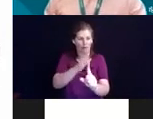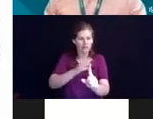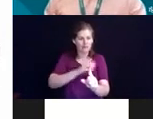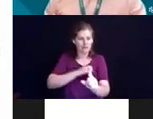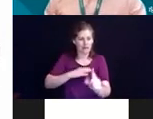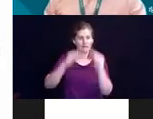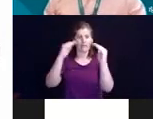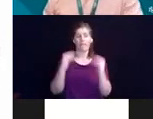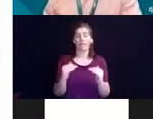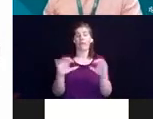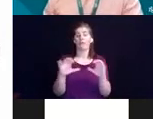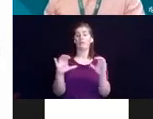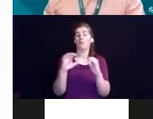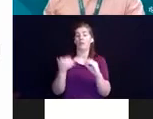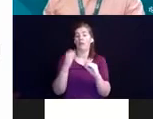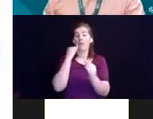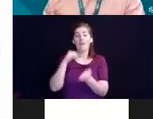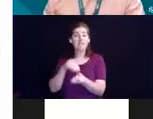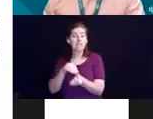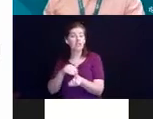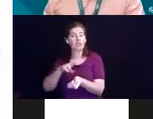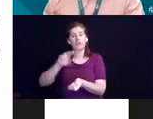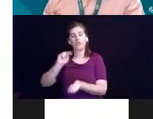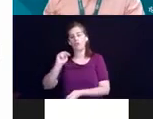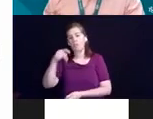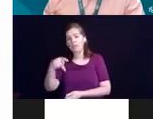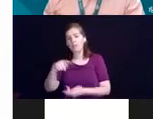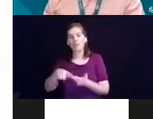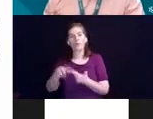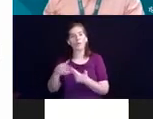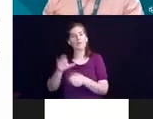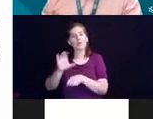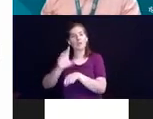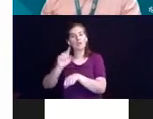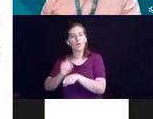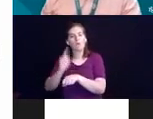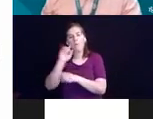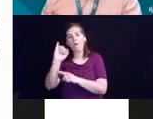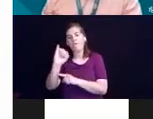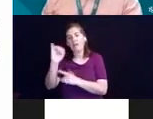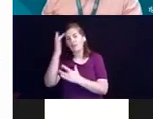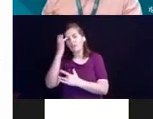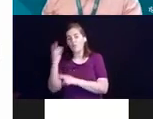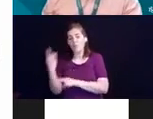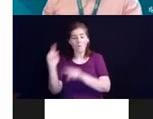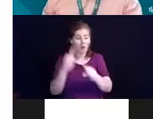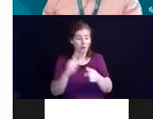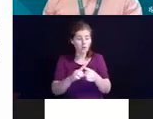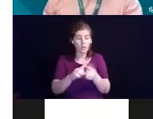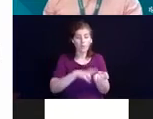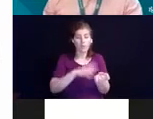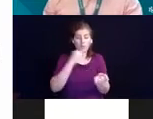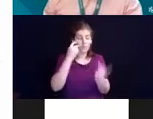be done when there's a physician, nurse practitioner, or even a consultant for infectious disease who comes to the nursing home to see